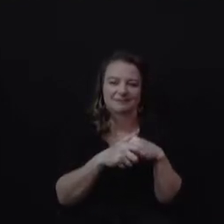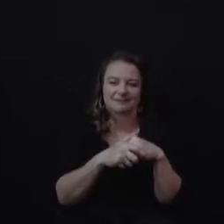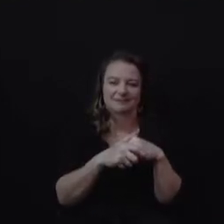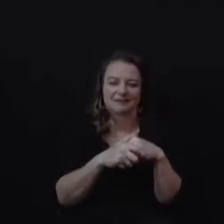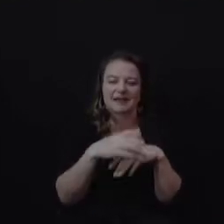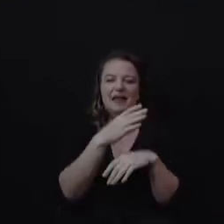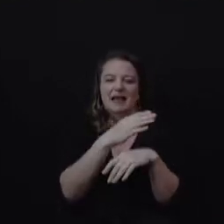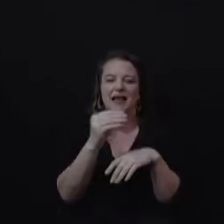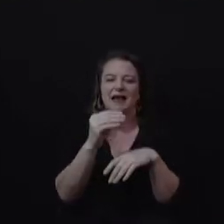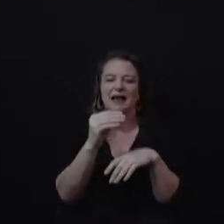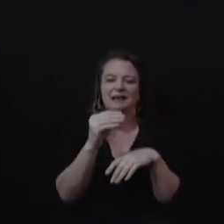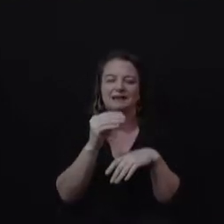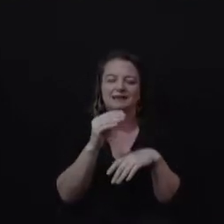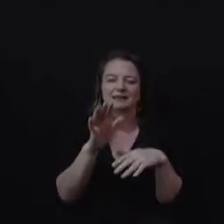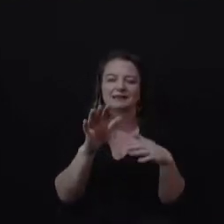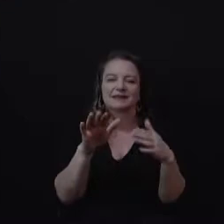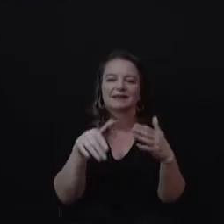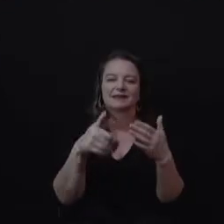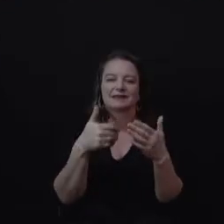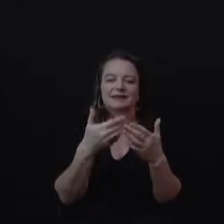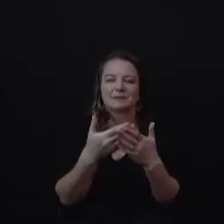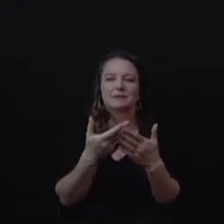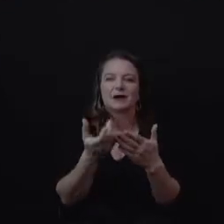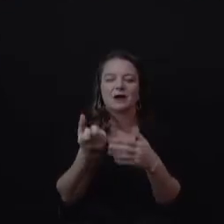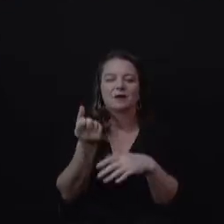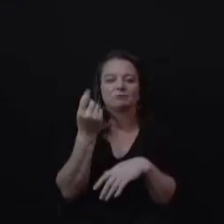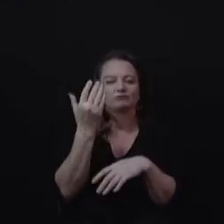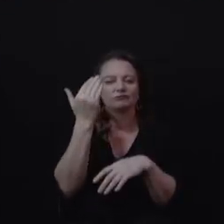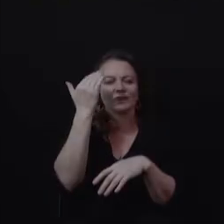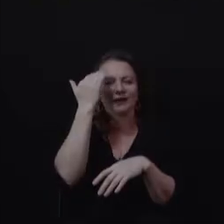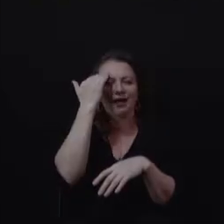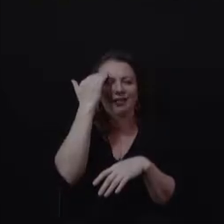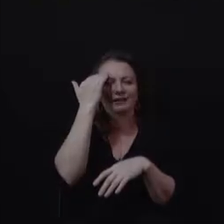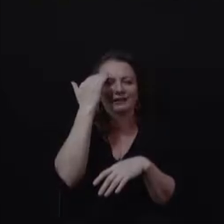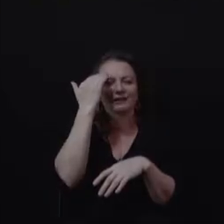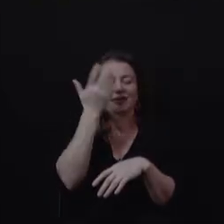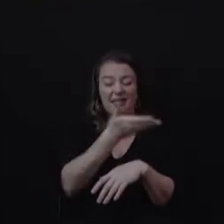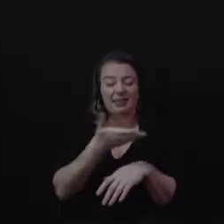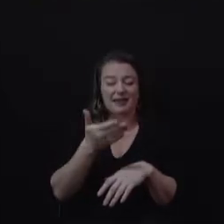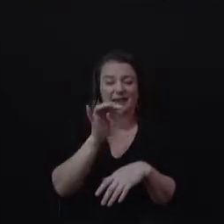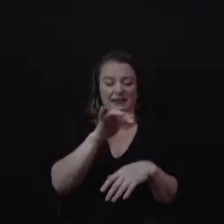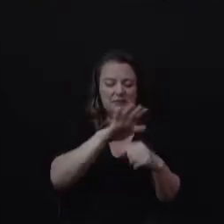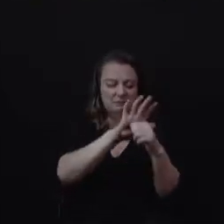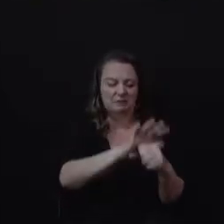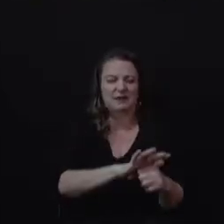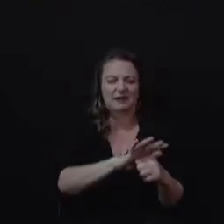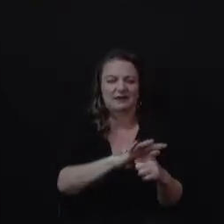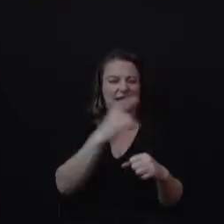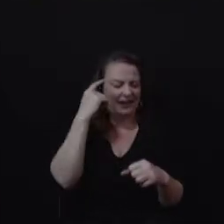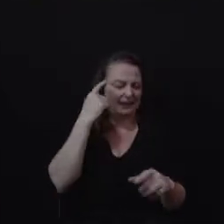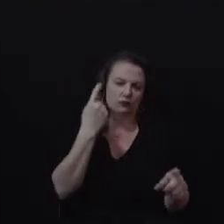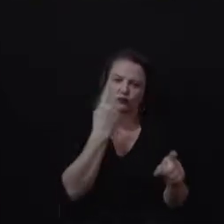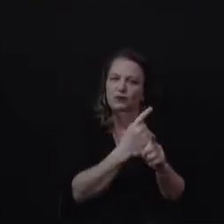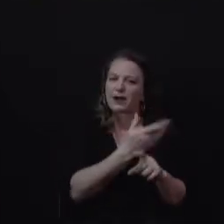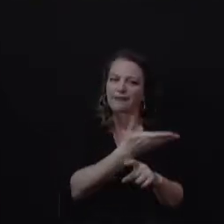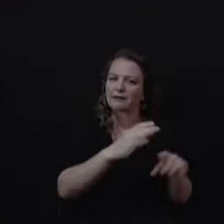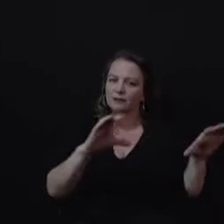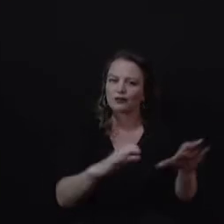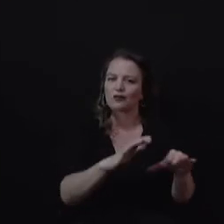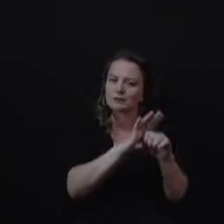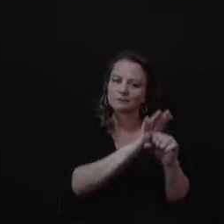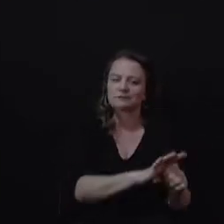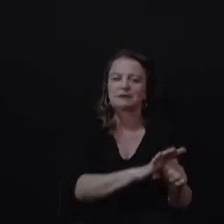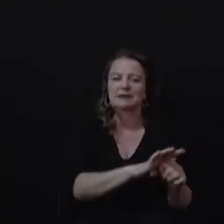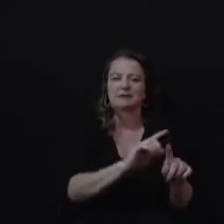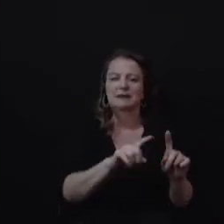And he came to the knowledge that the very thing that he was persecuting, which he thought was the right thing to do, was the